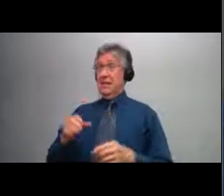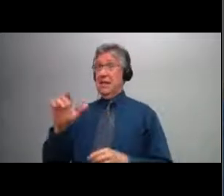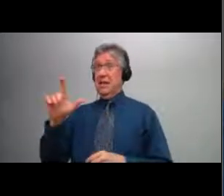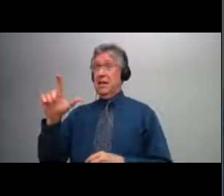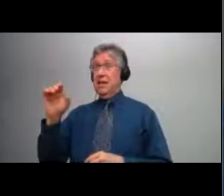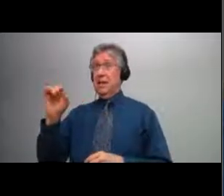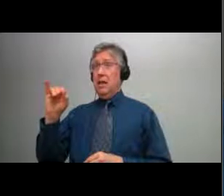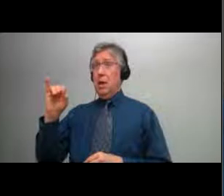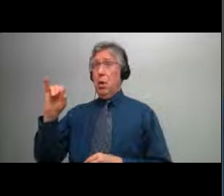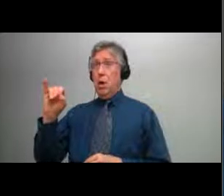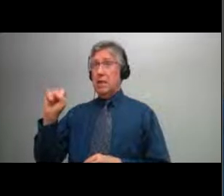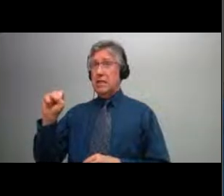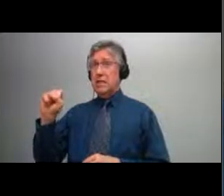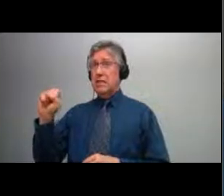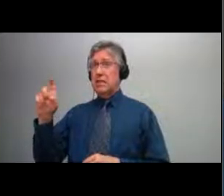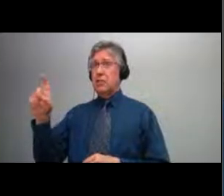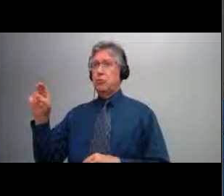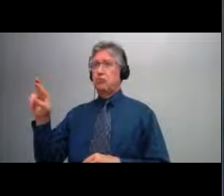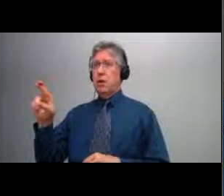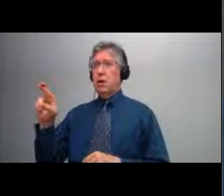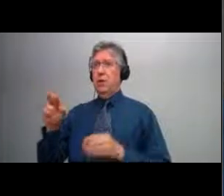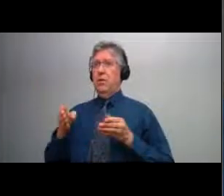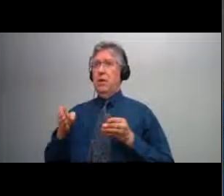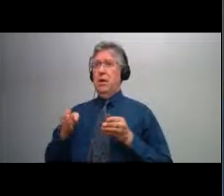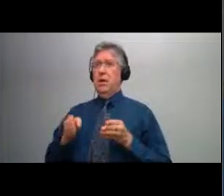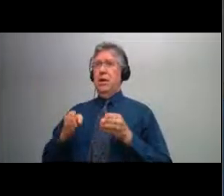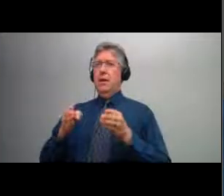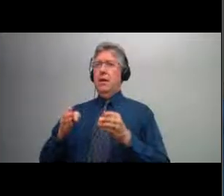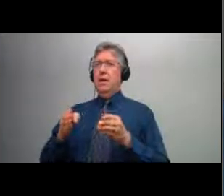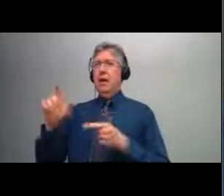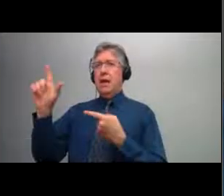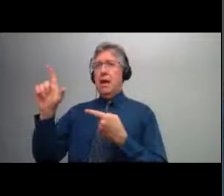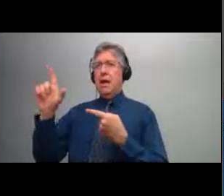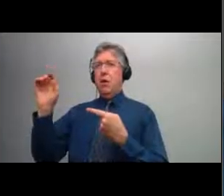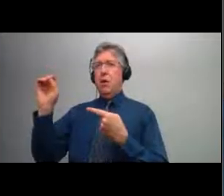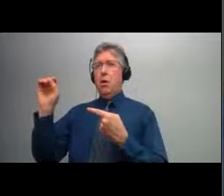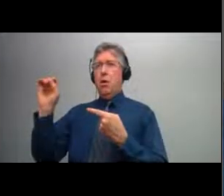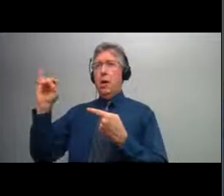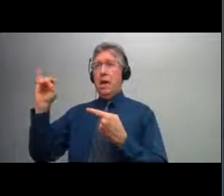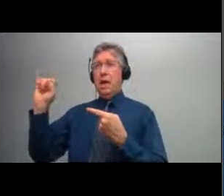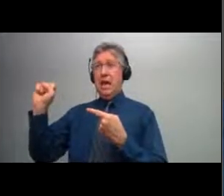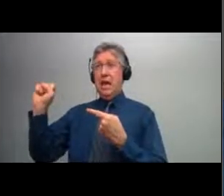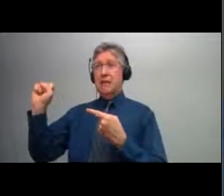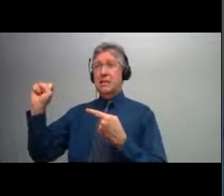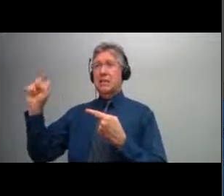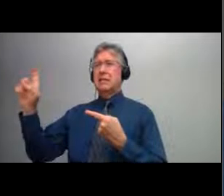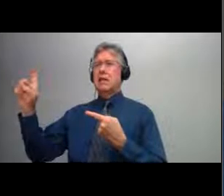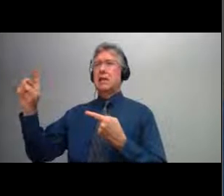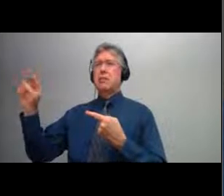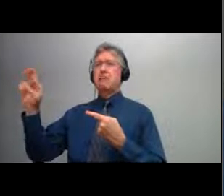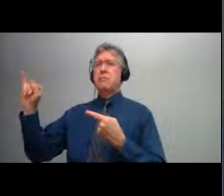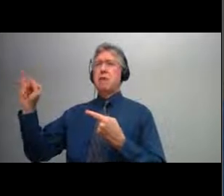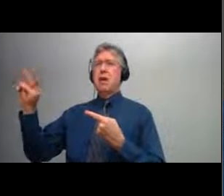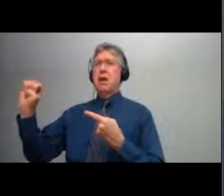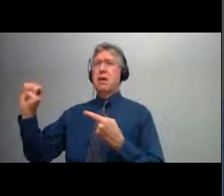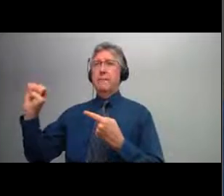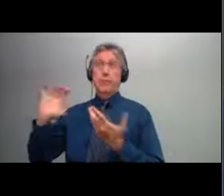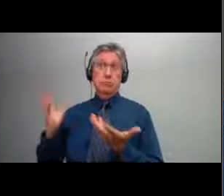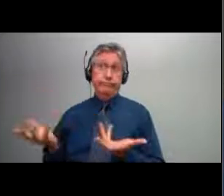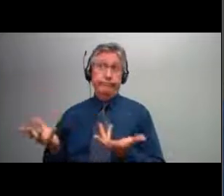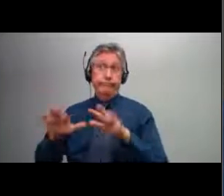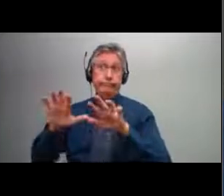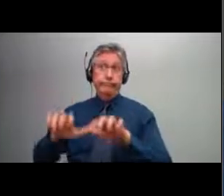is going to be acquired? She's typed it out, L-O-I-S Drive. Okay,